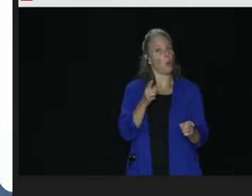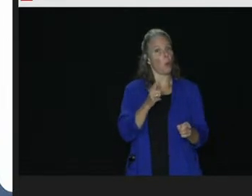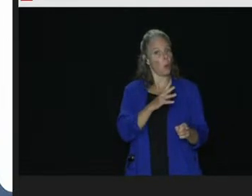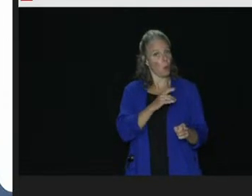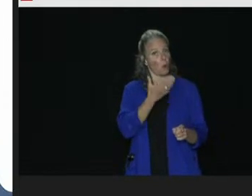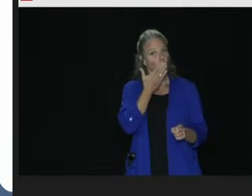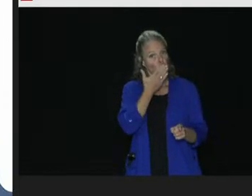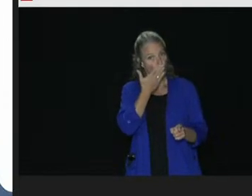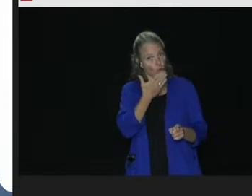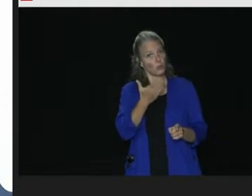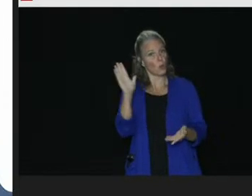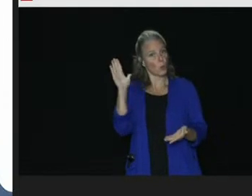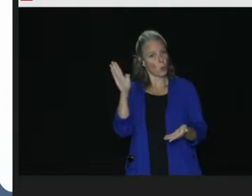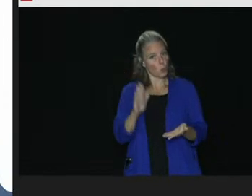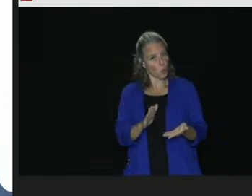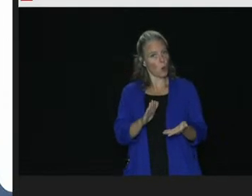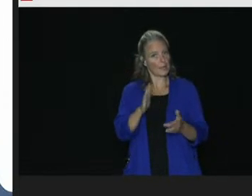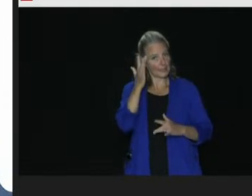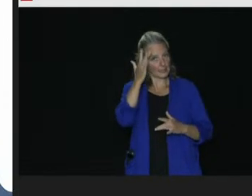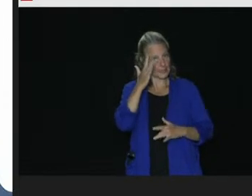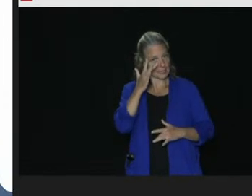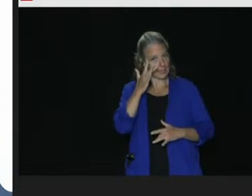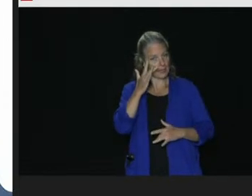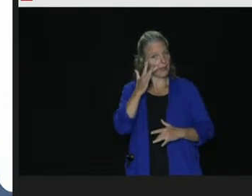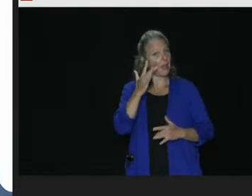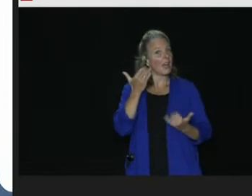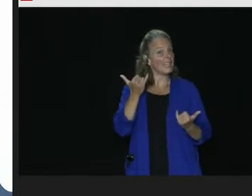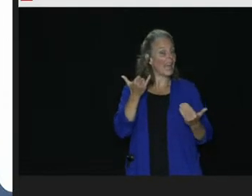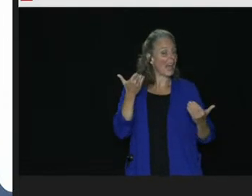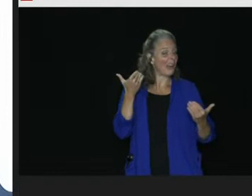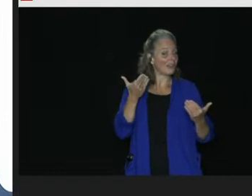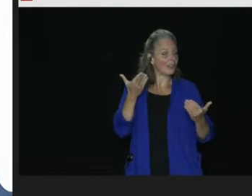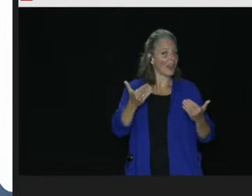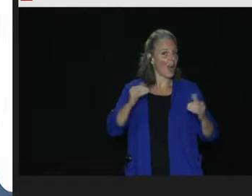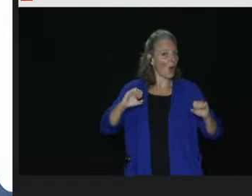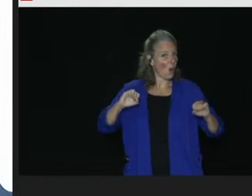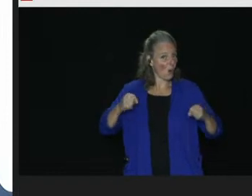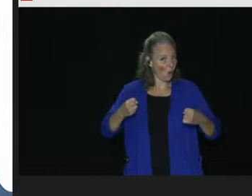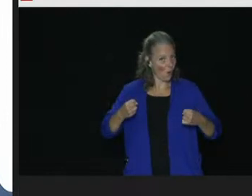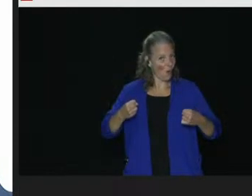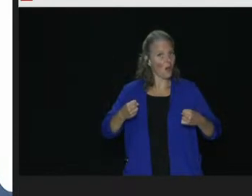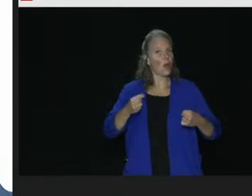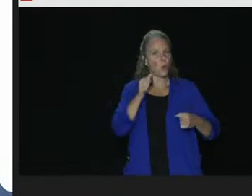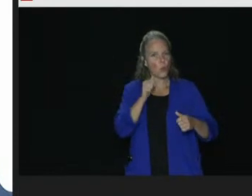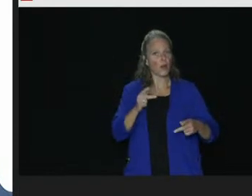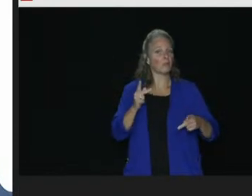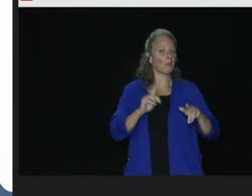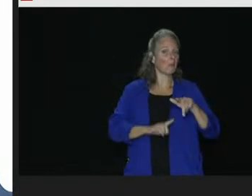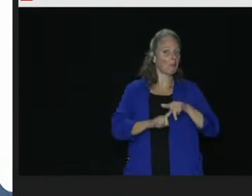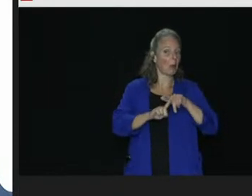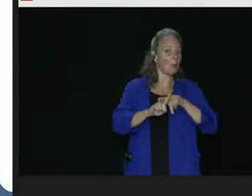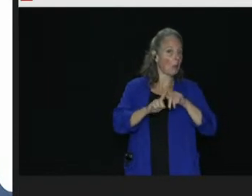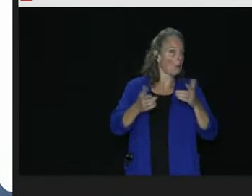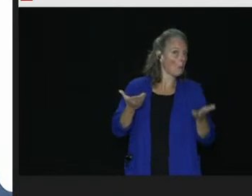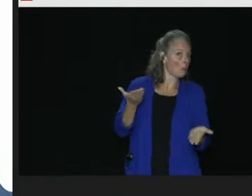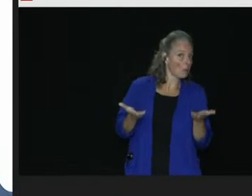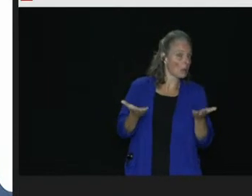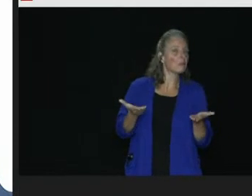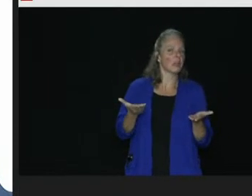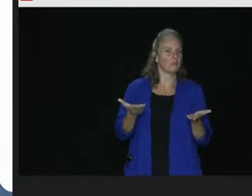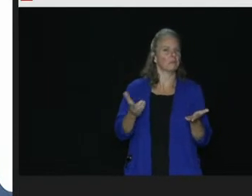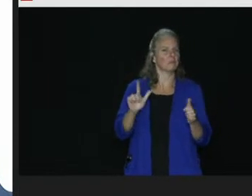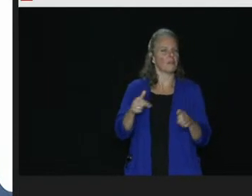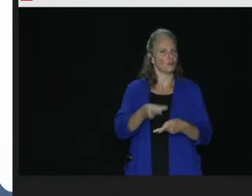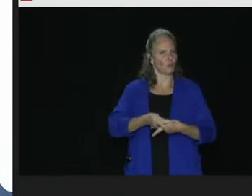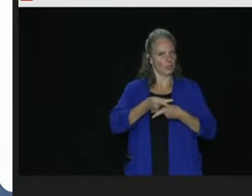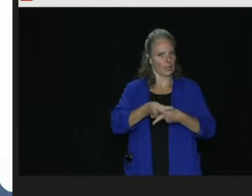now we need to be cautious because autumn is setting in, and the Delta variant